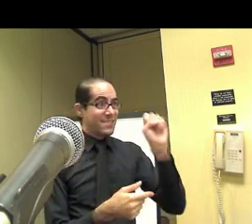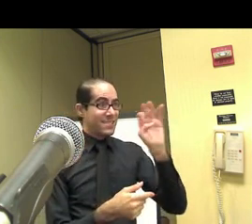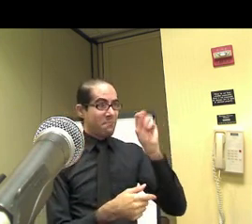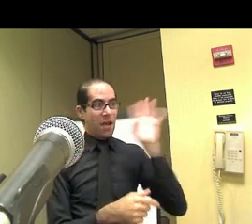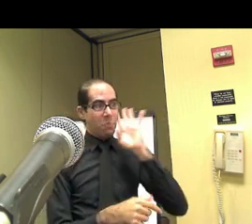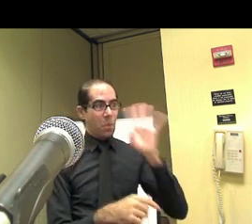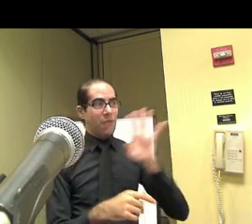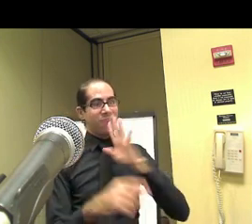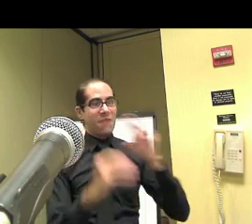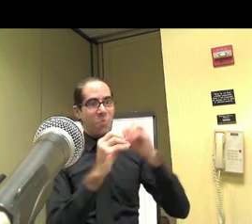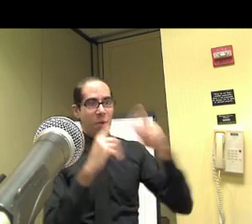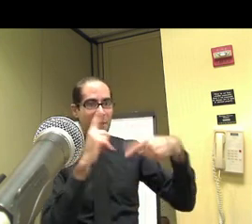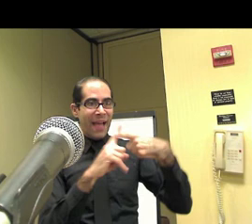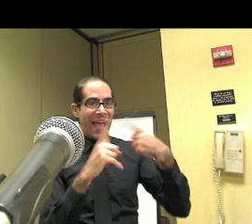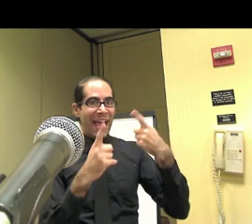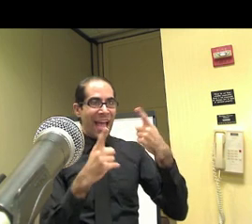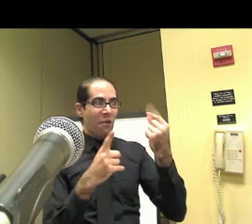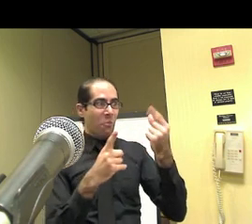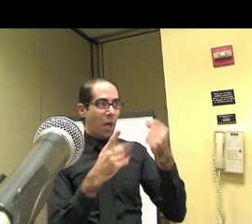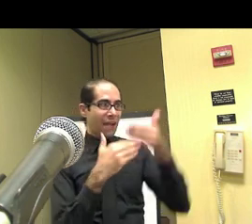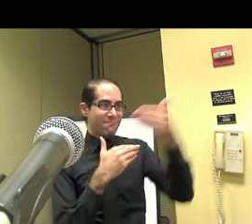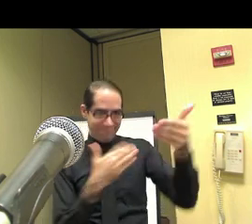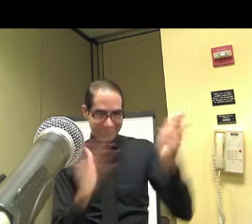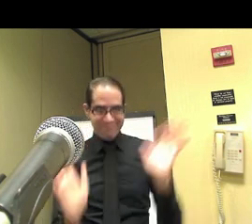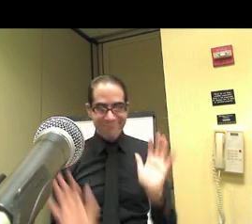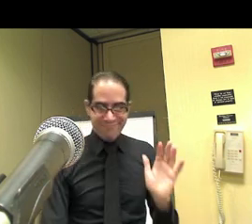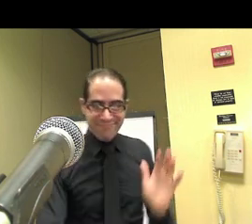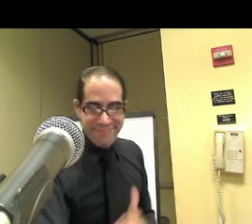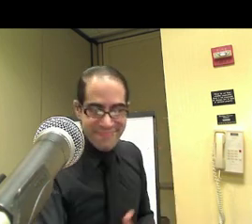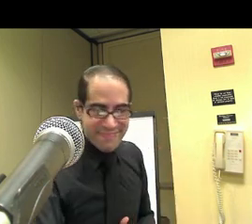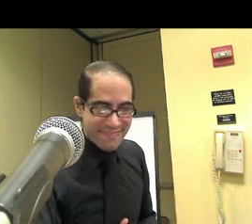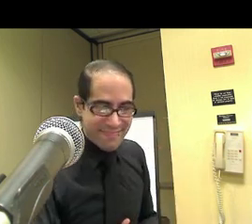effort on that? But it is a work in progress, and I'm sure we'll hear more